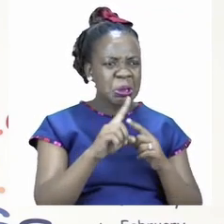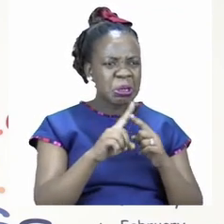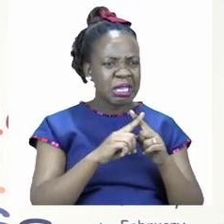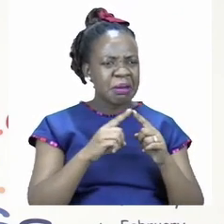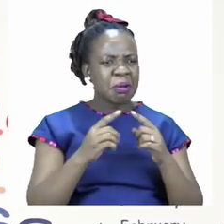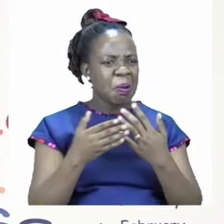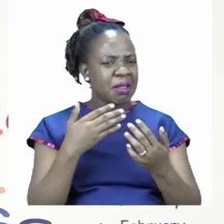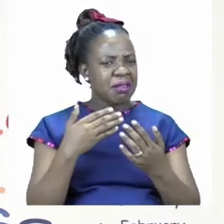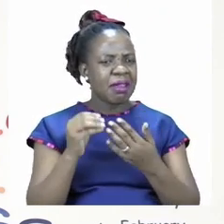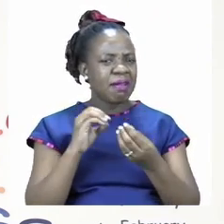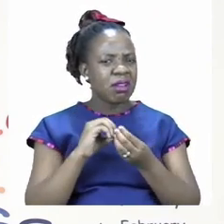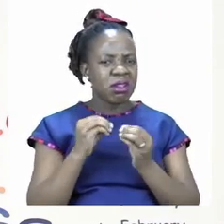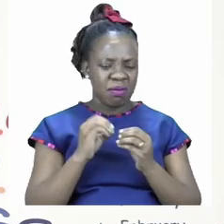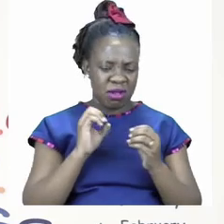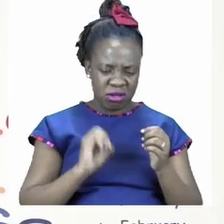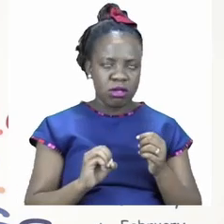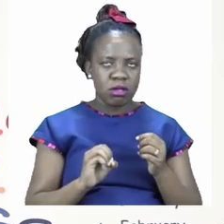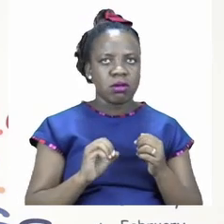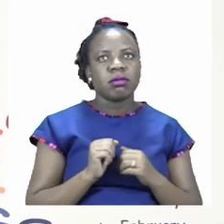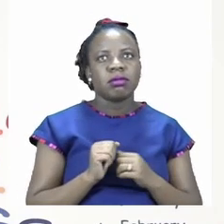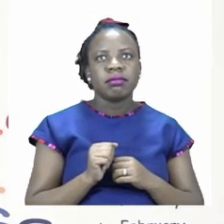And then we move on.